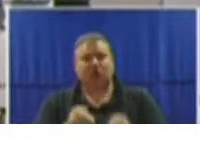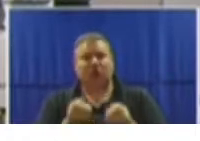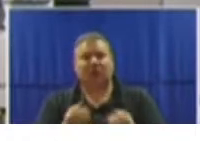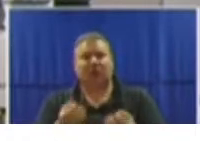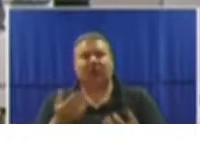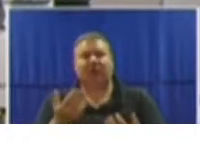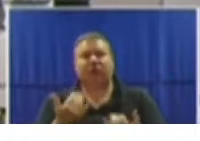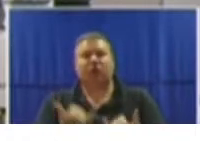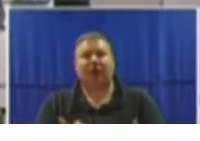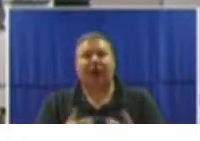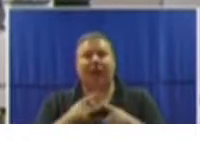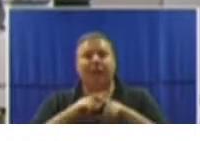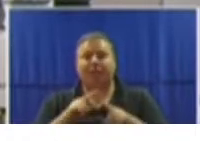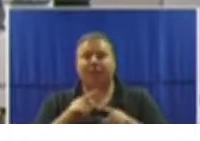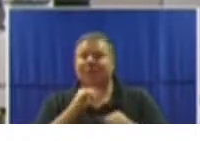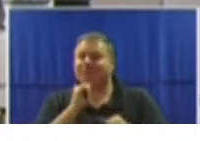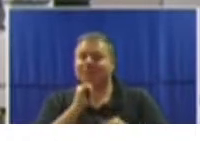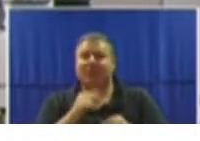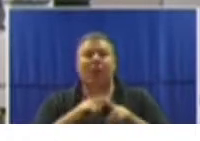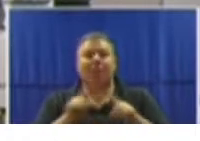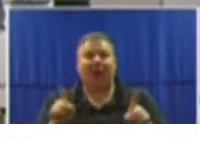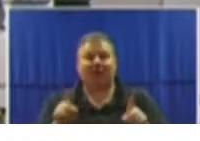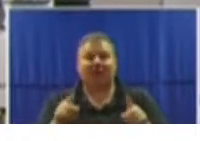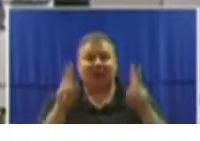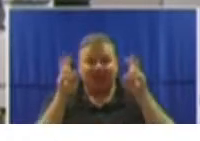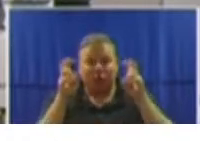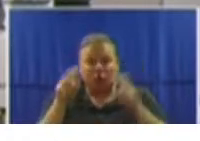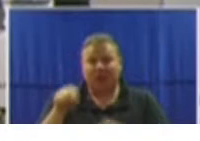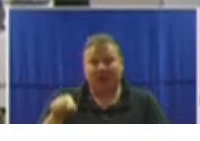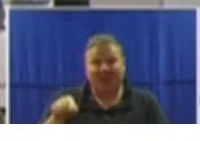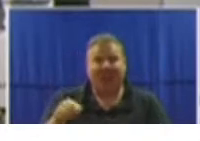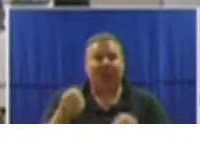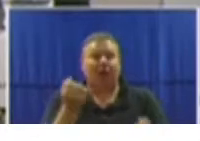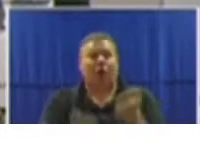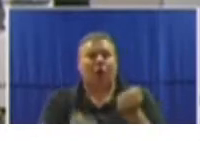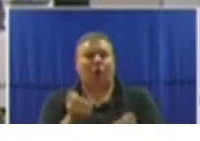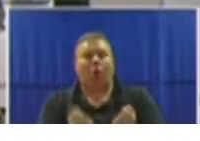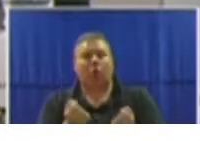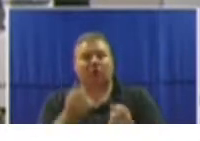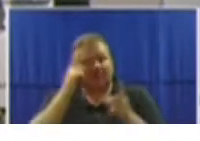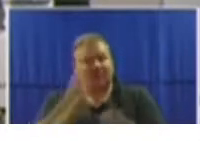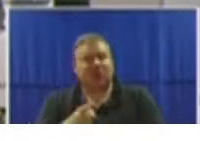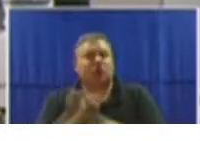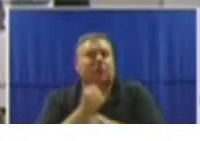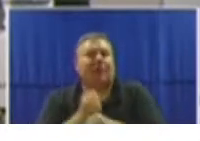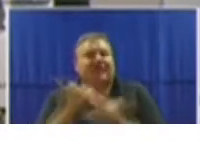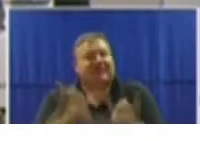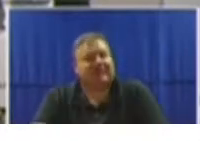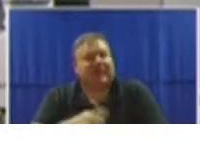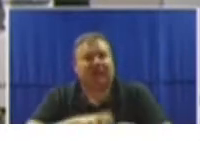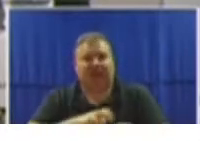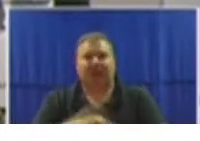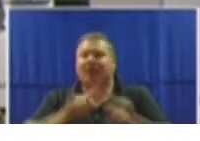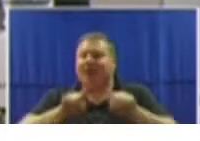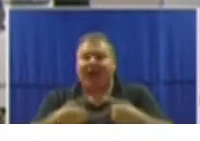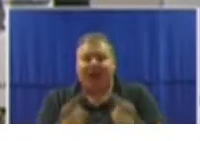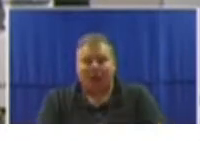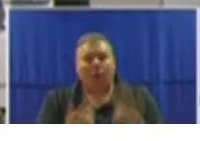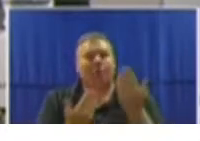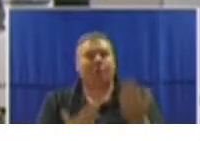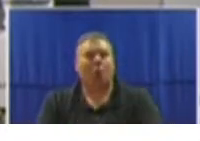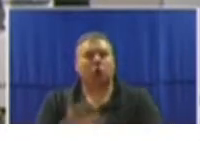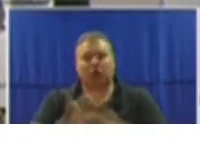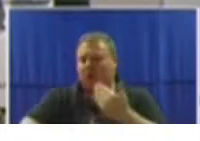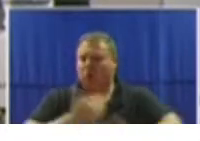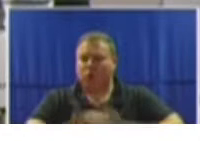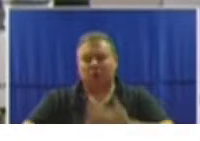today. However, that matter, it is still before the courts. Therefore, we cannot proceed with a motion, and the